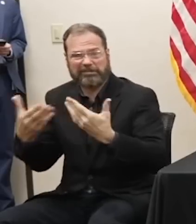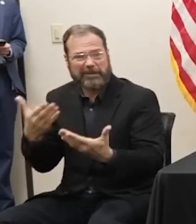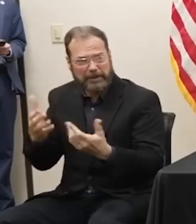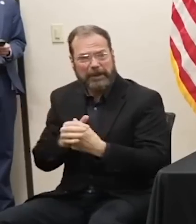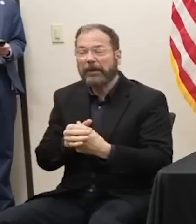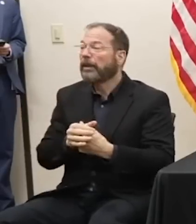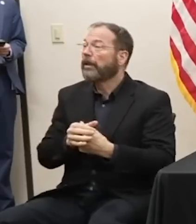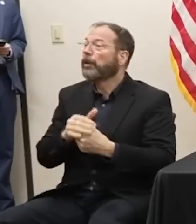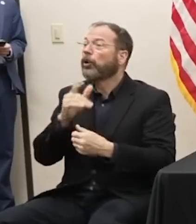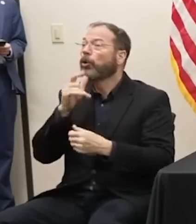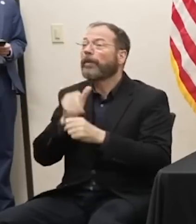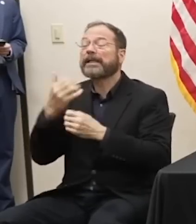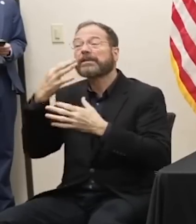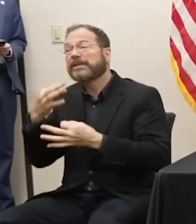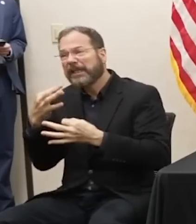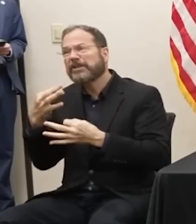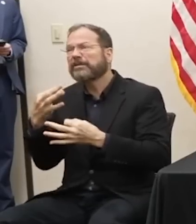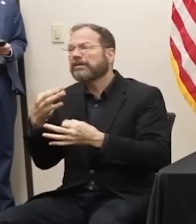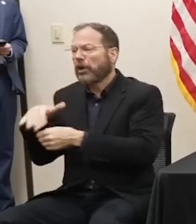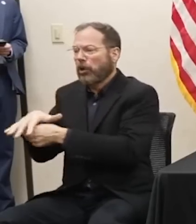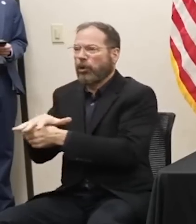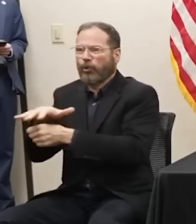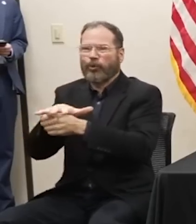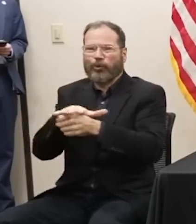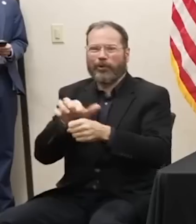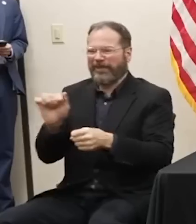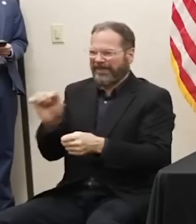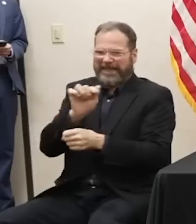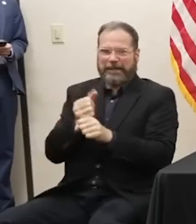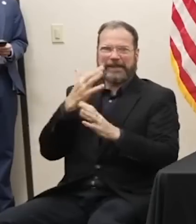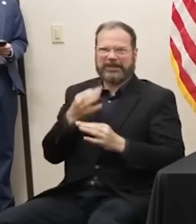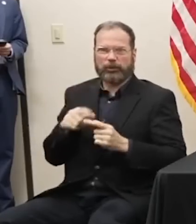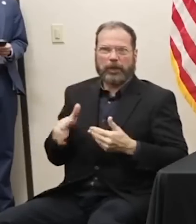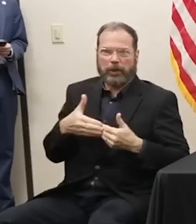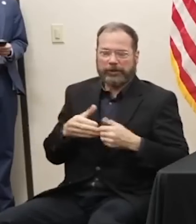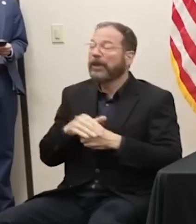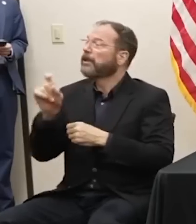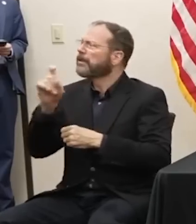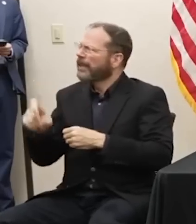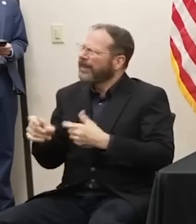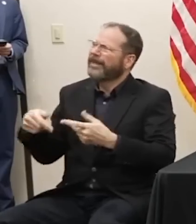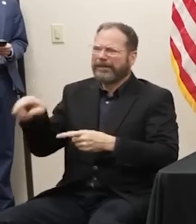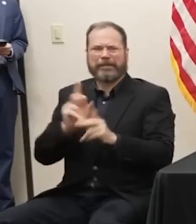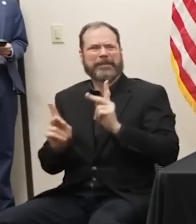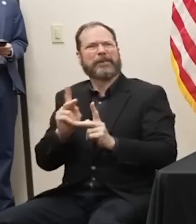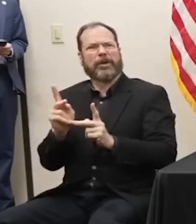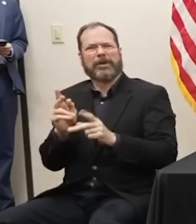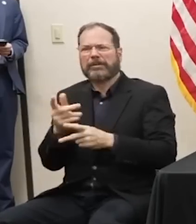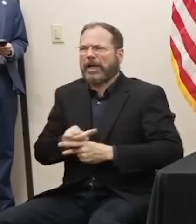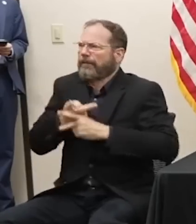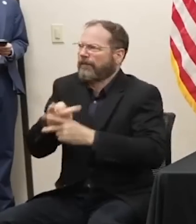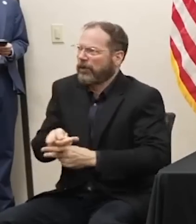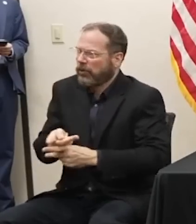Those decisions will be made at the local level. Texans should use extra caution on the